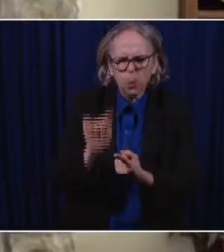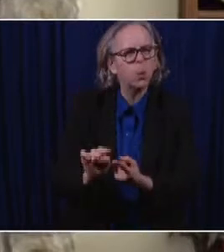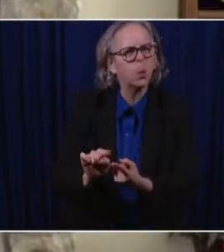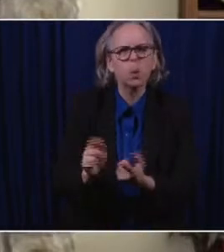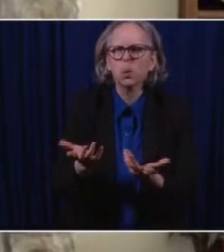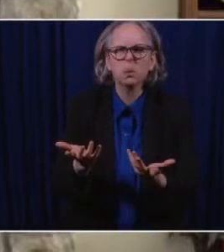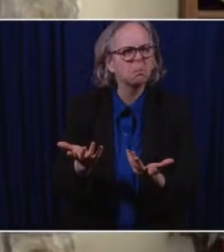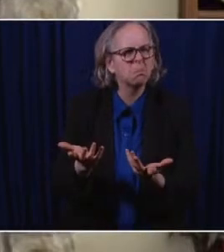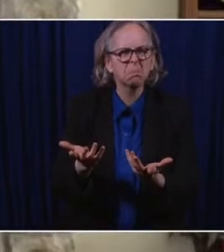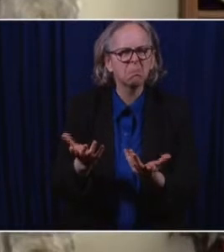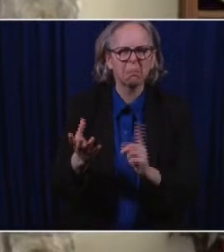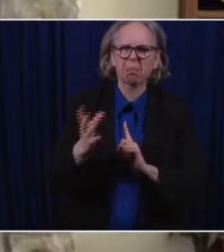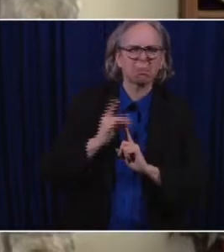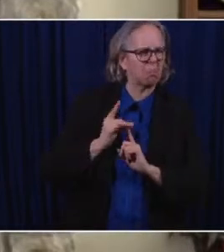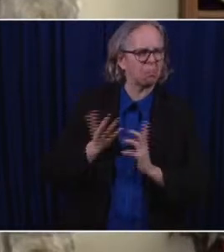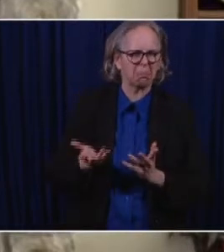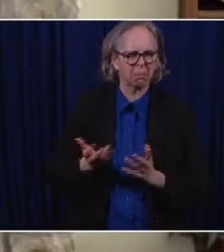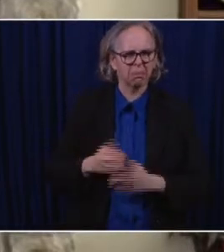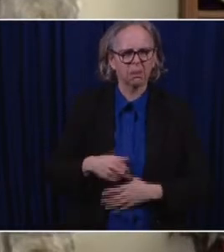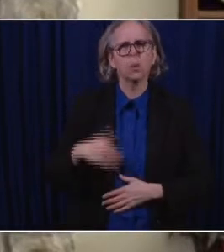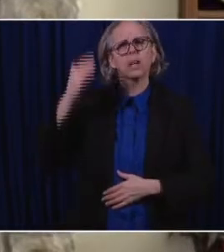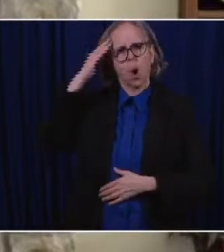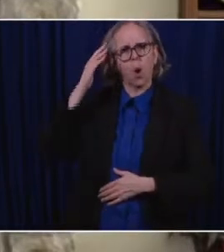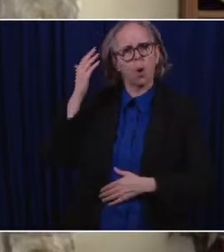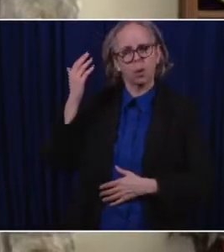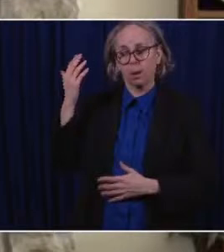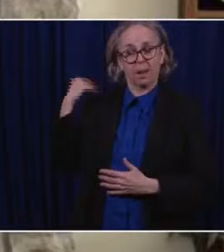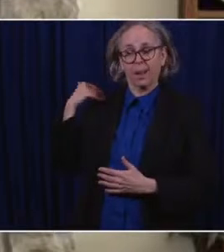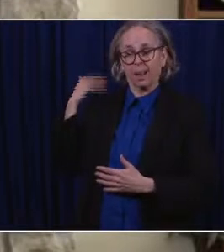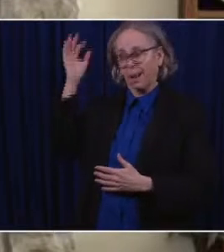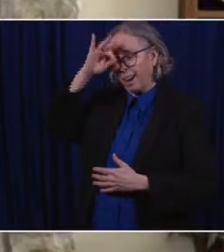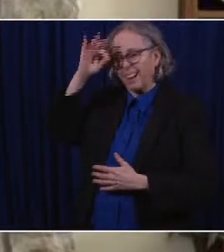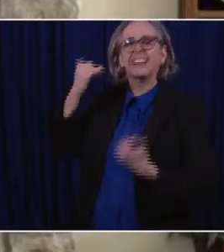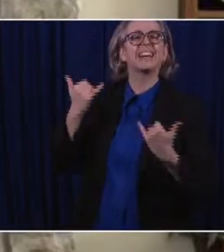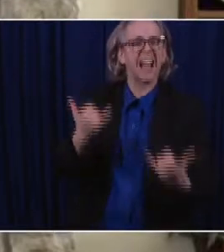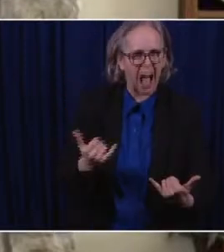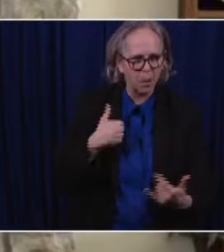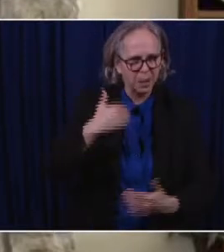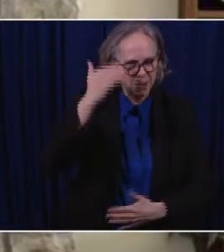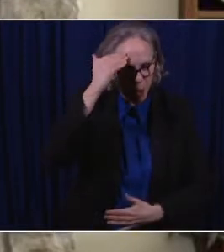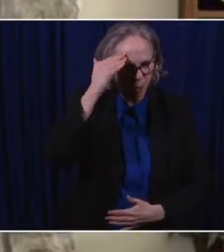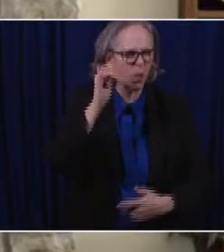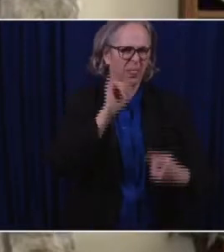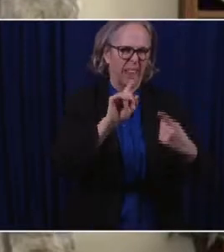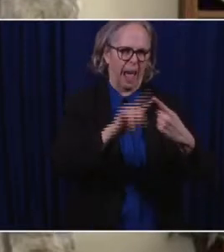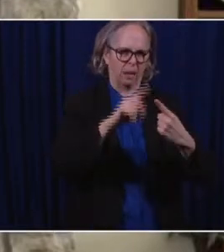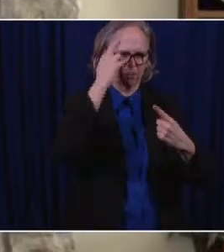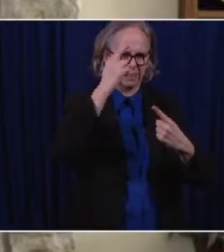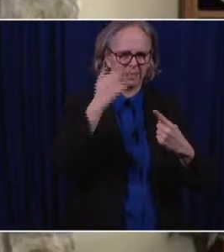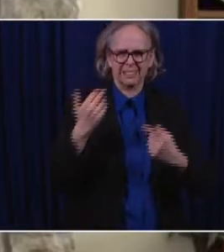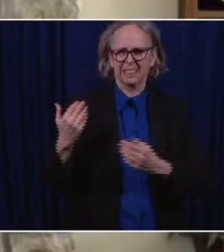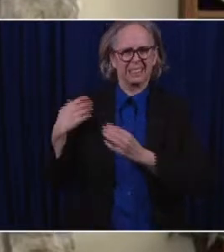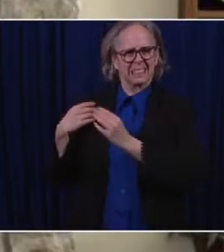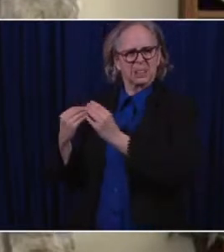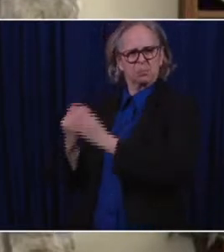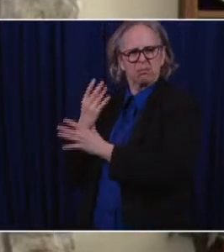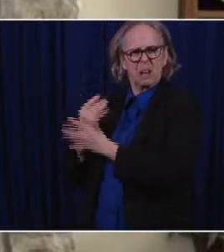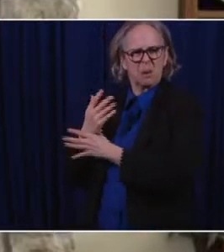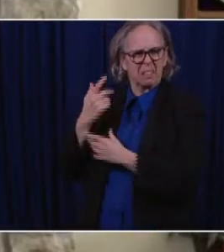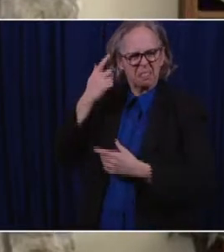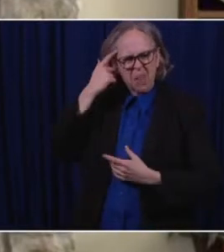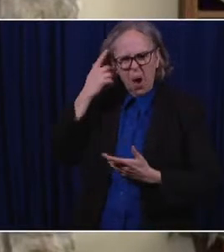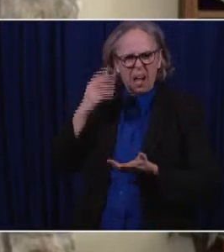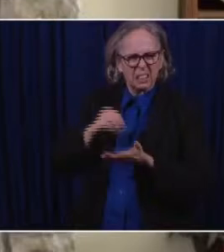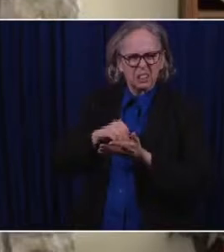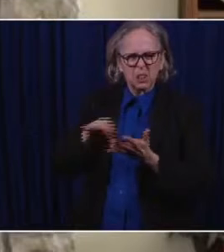today. We also know that students will wear a mask and they'll keep them on, and teachers do the same thing.